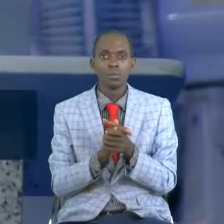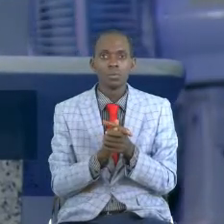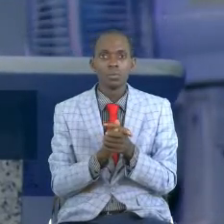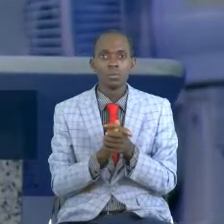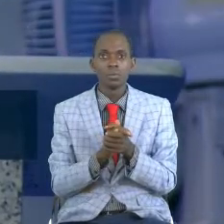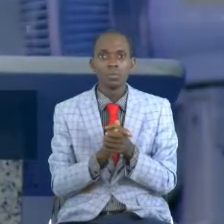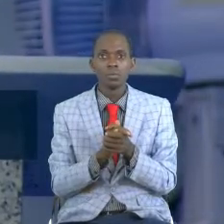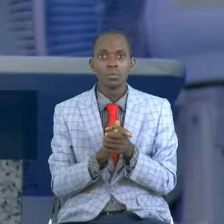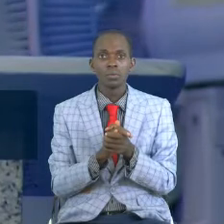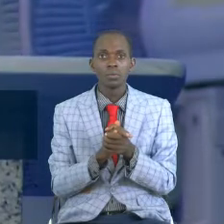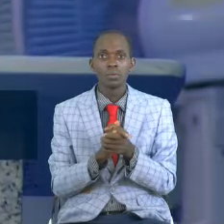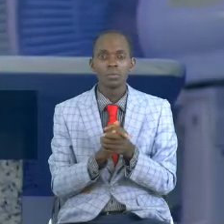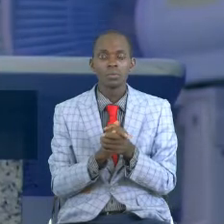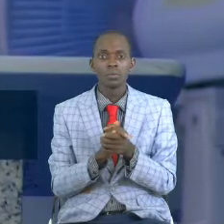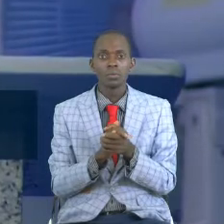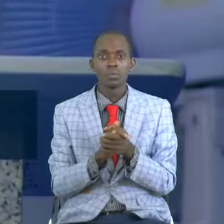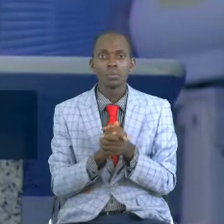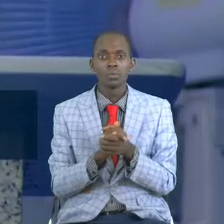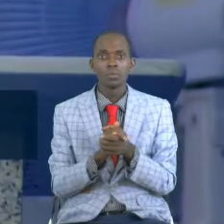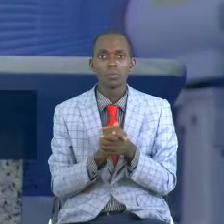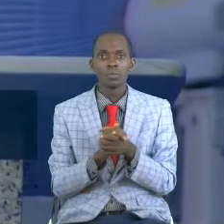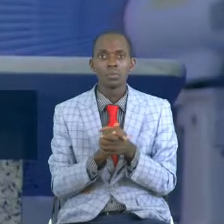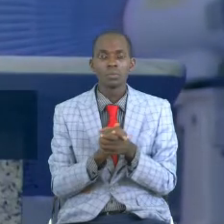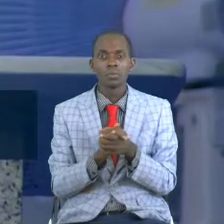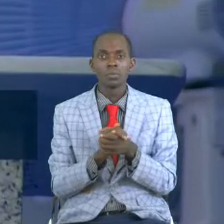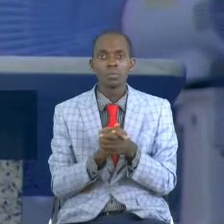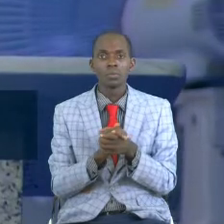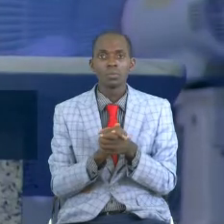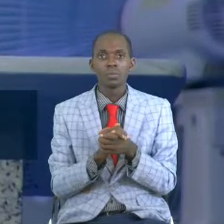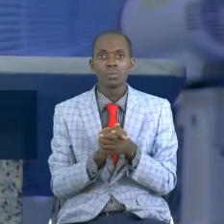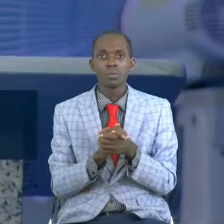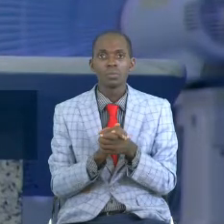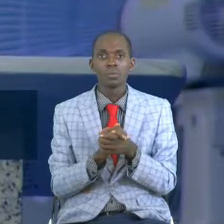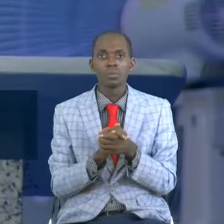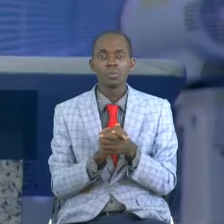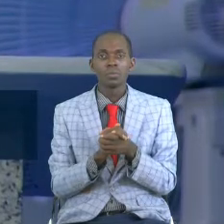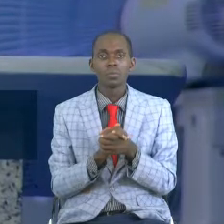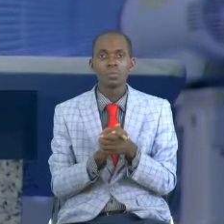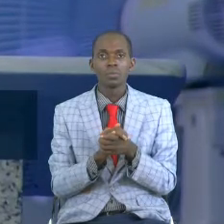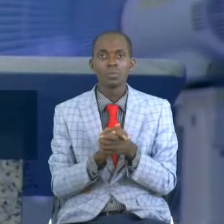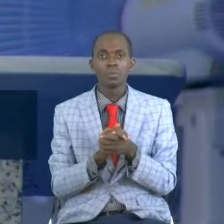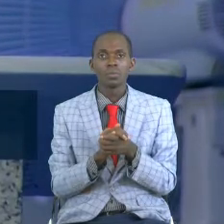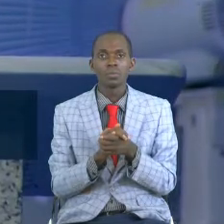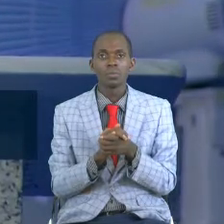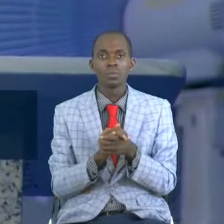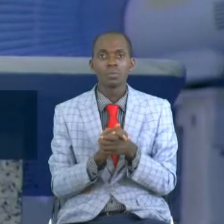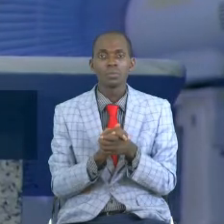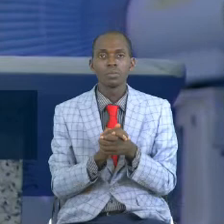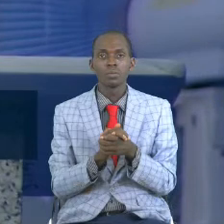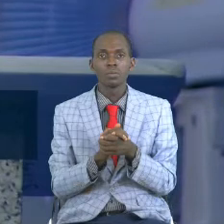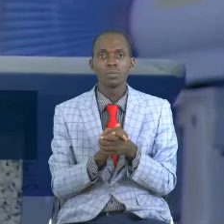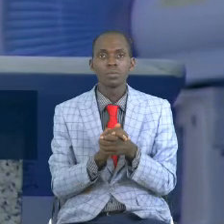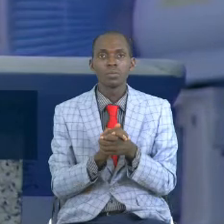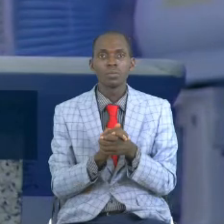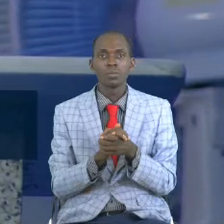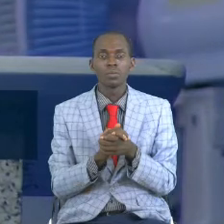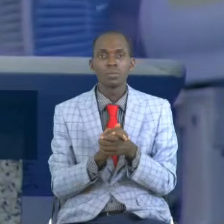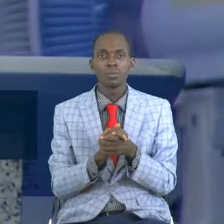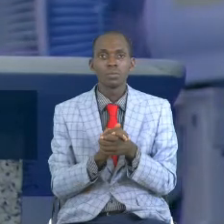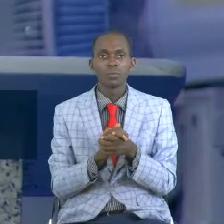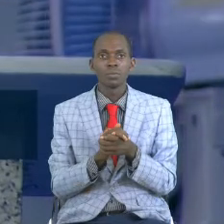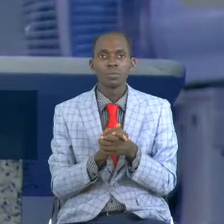at the Yoruba session, wave your hand at me if you are finished. You can see my hand here, wave your own, so I can know you